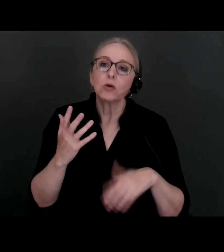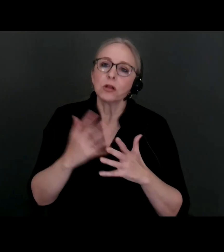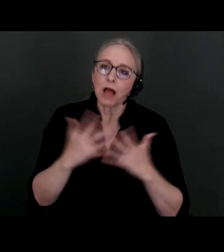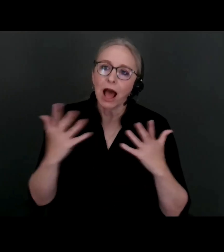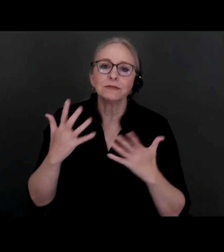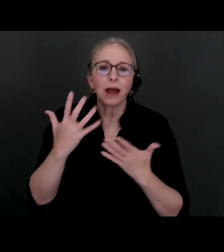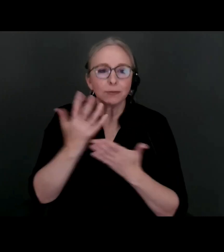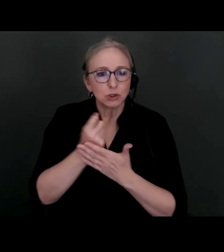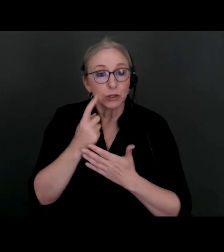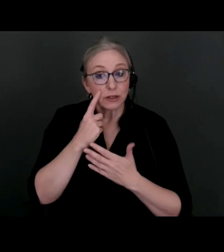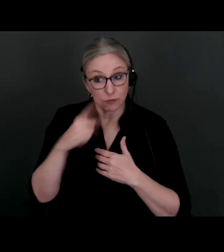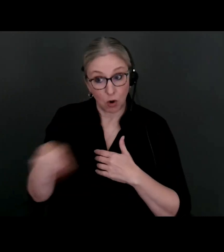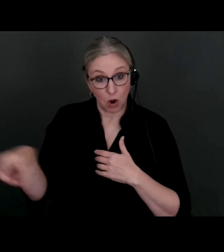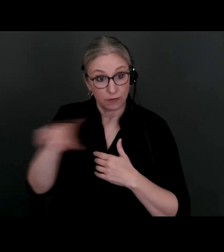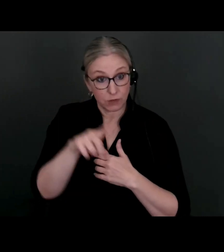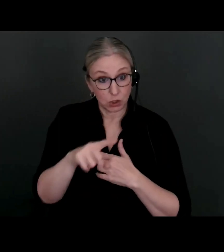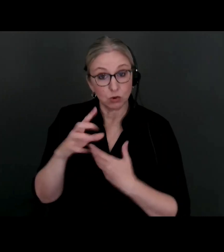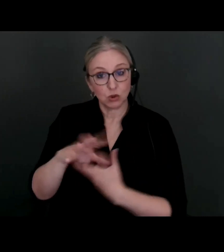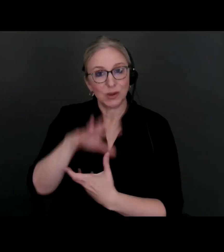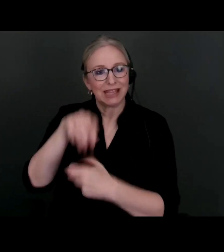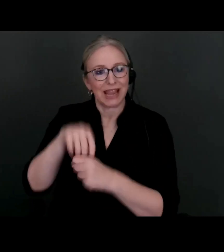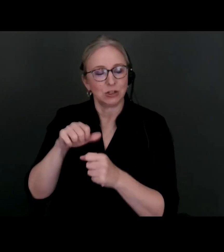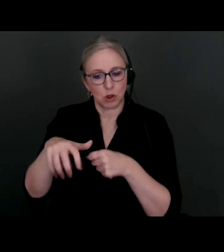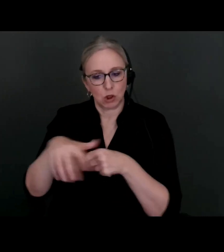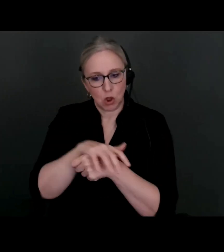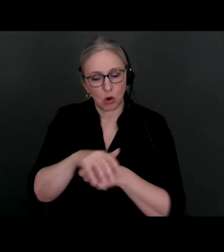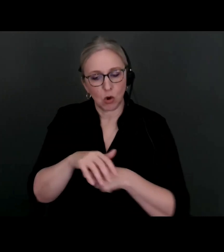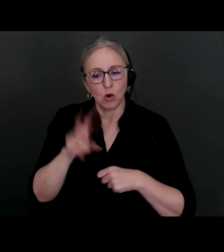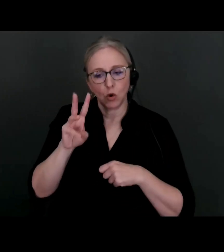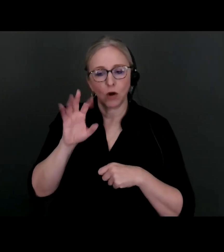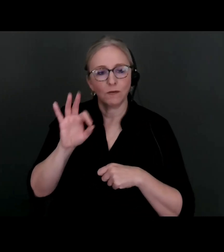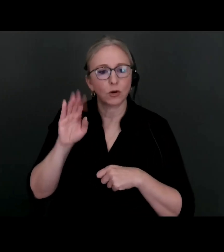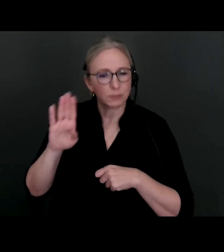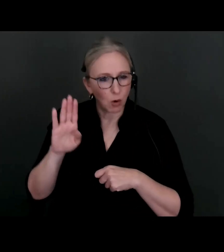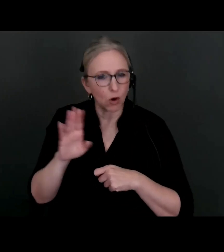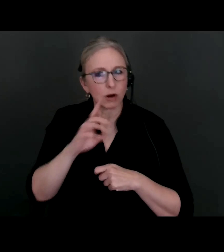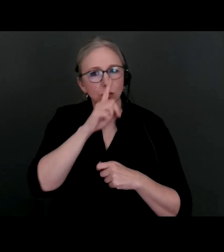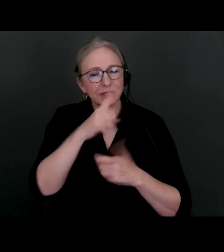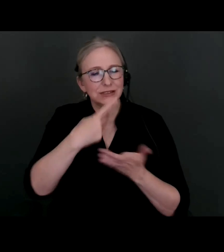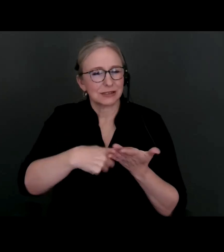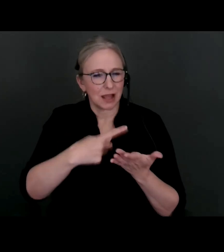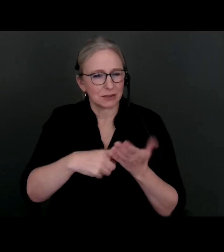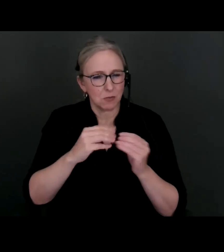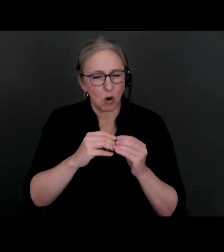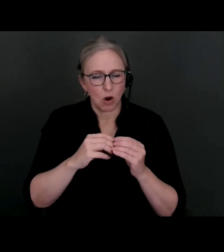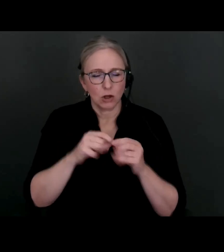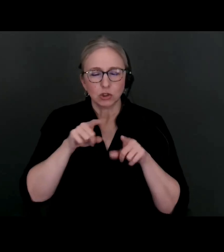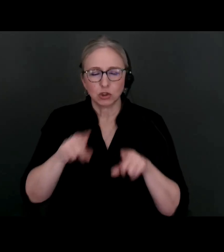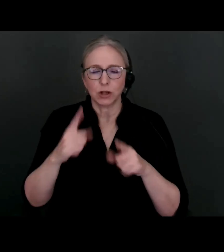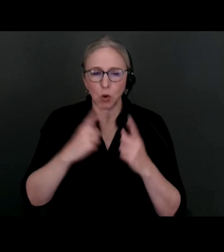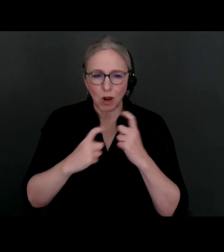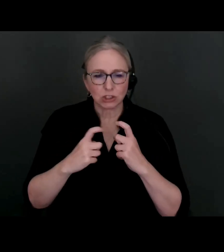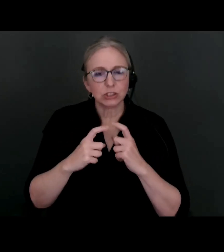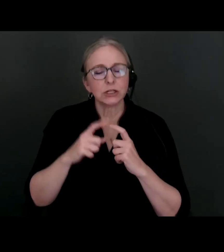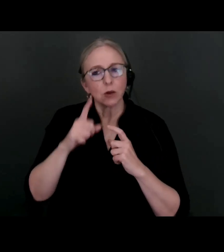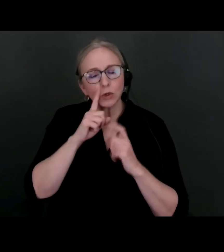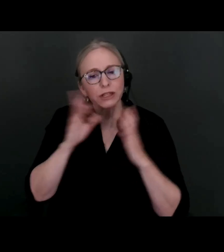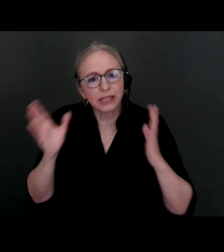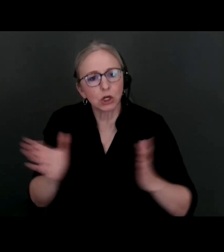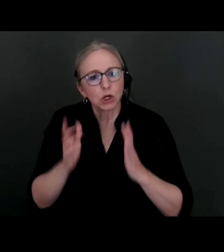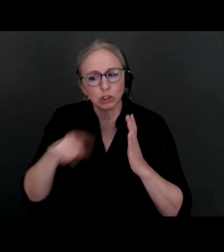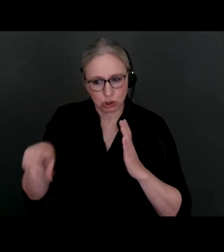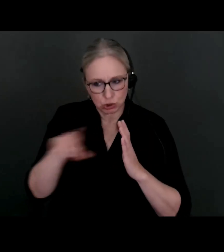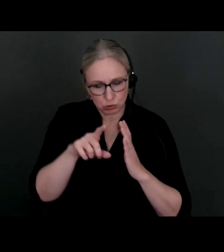opportunity for you all to engage with your local workforce board. And we're going to talk a little bit about it when we get into the question period. But I would highly encourage you